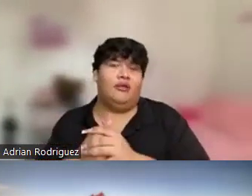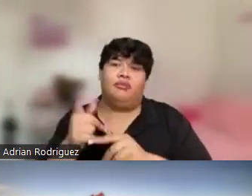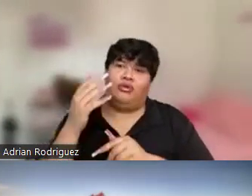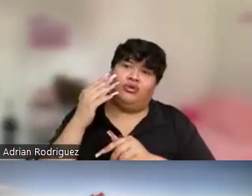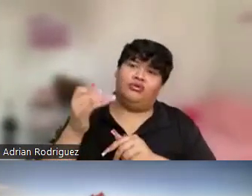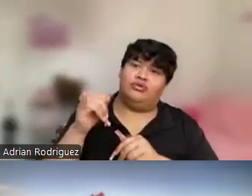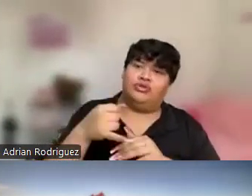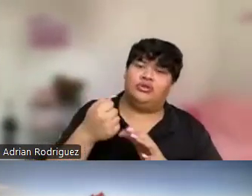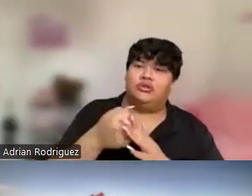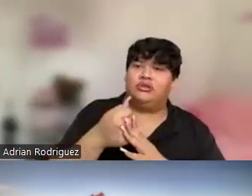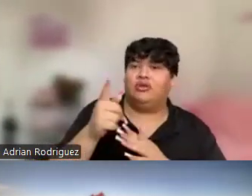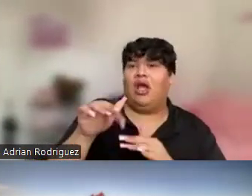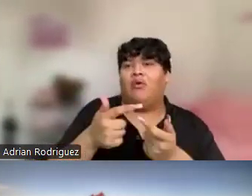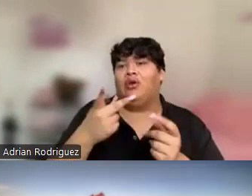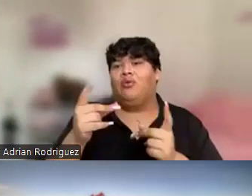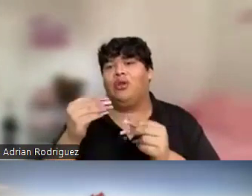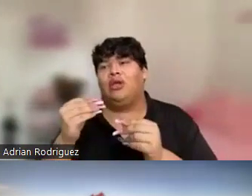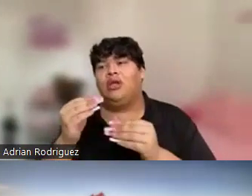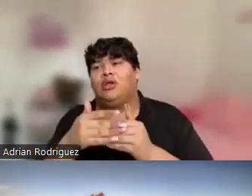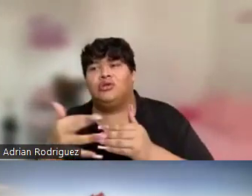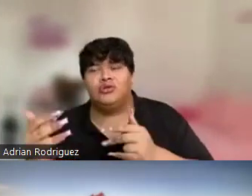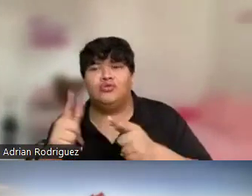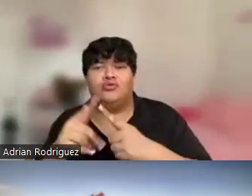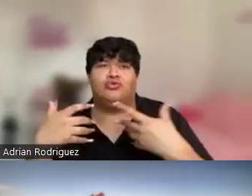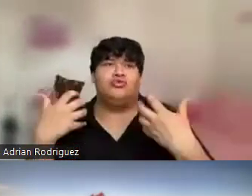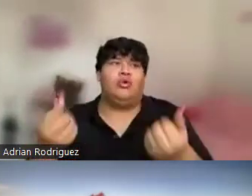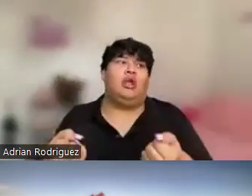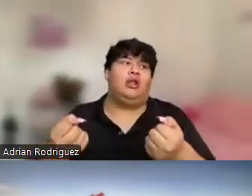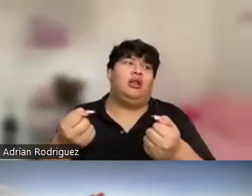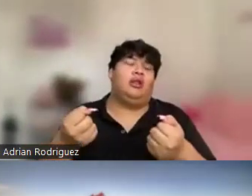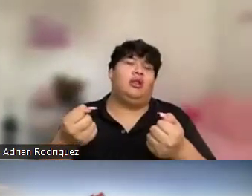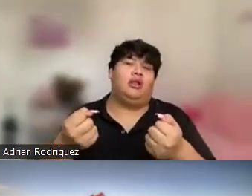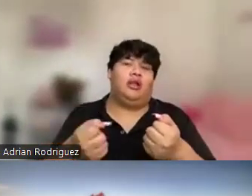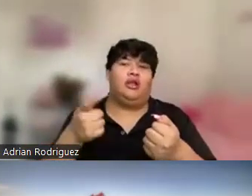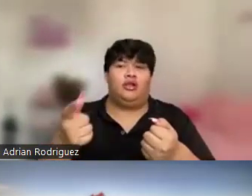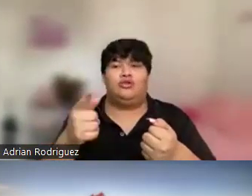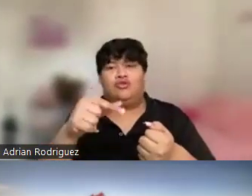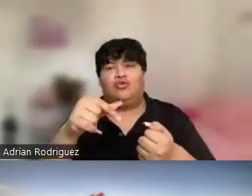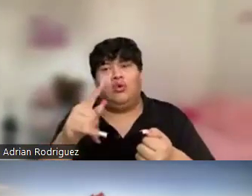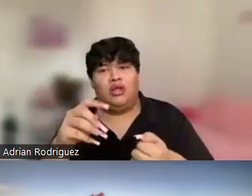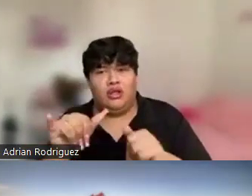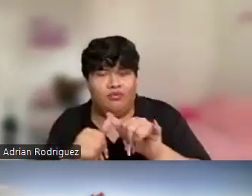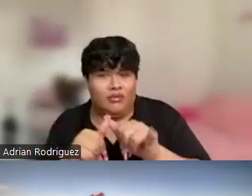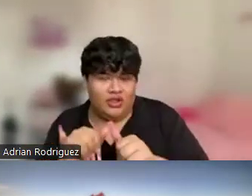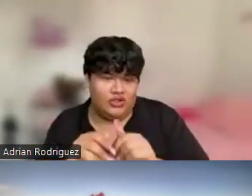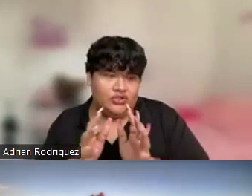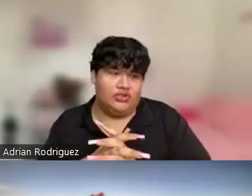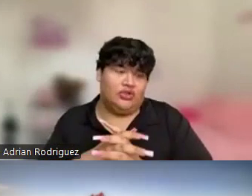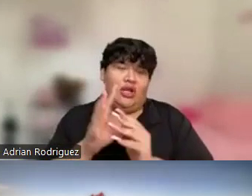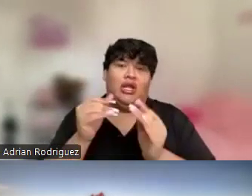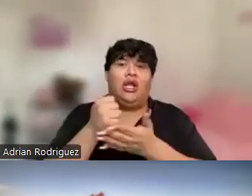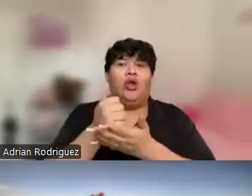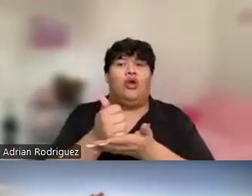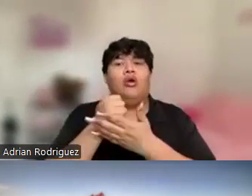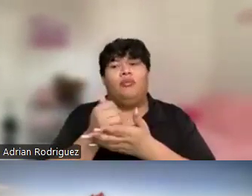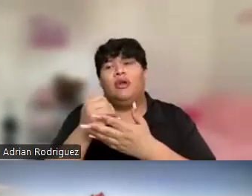and just how can we just continue to strengthen this quality measure, and helping the